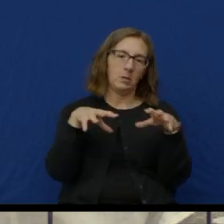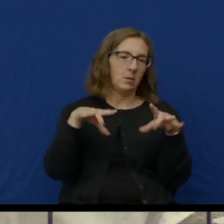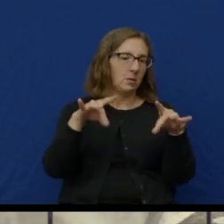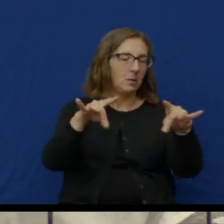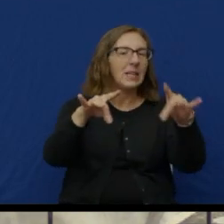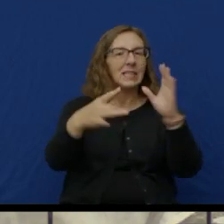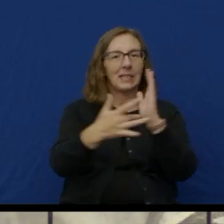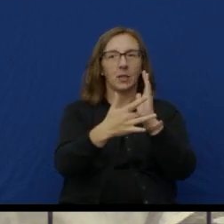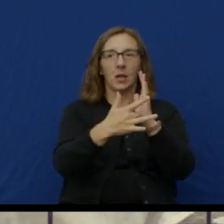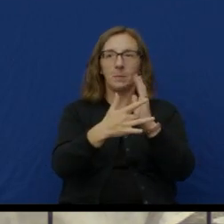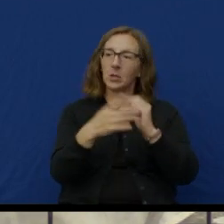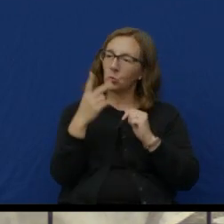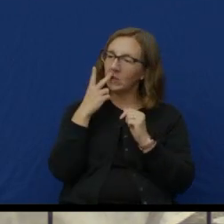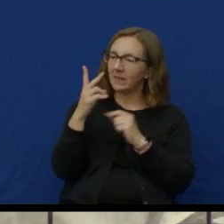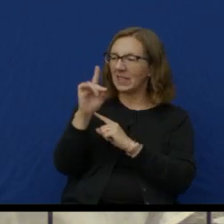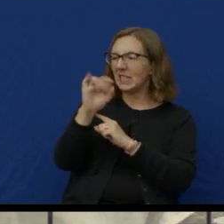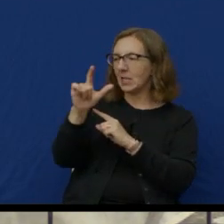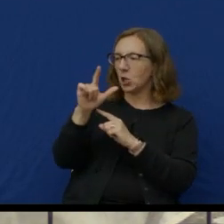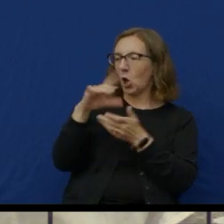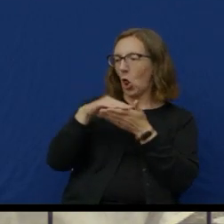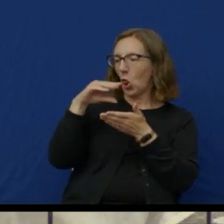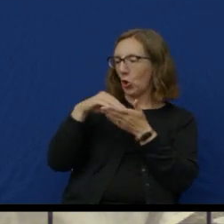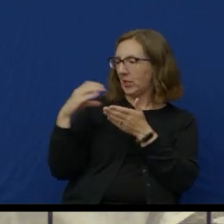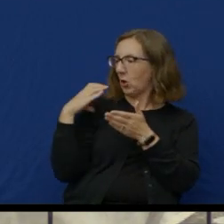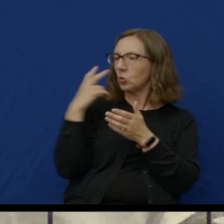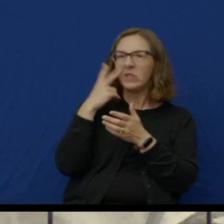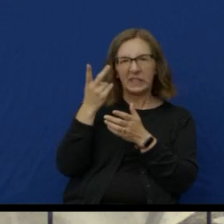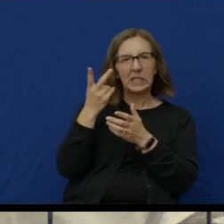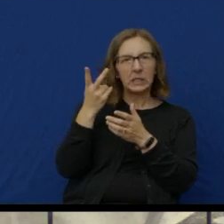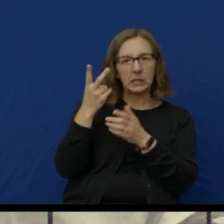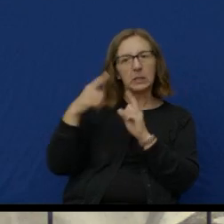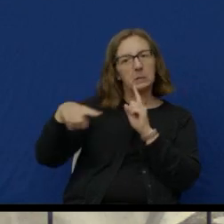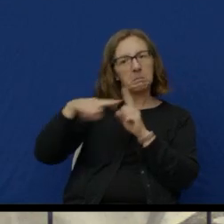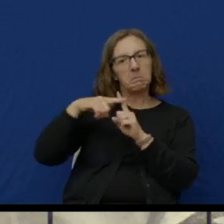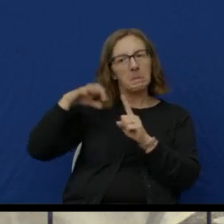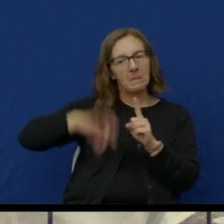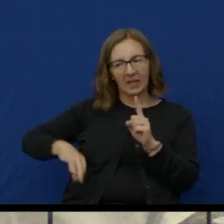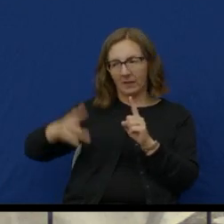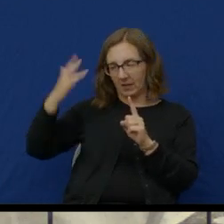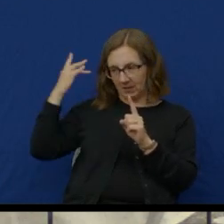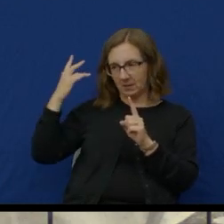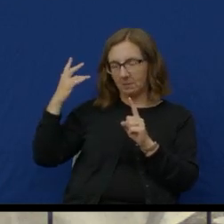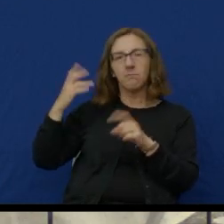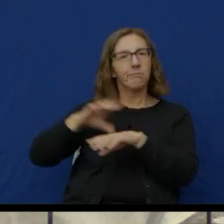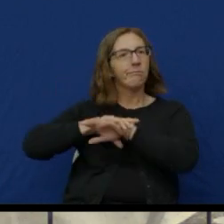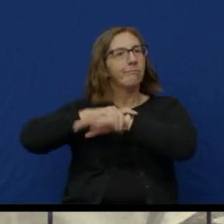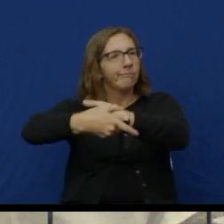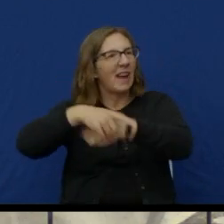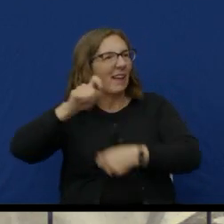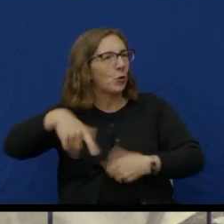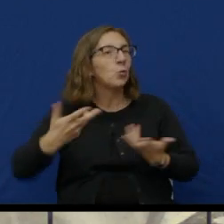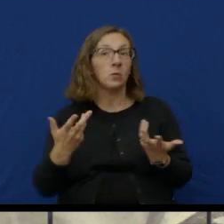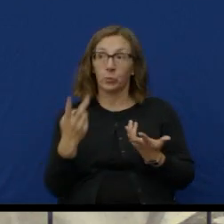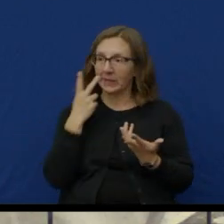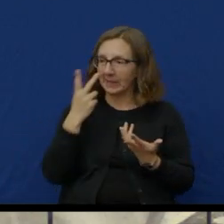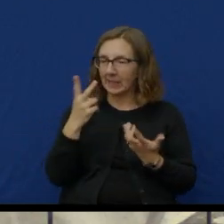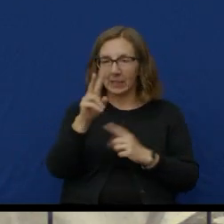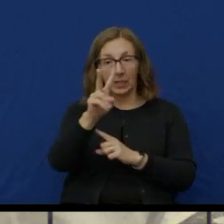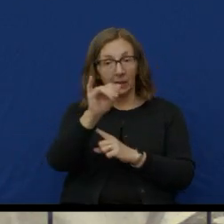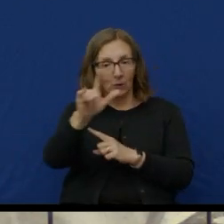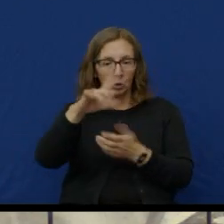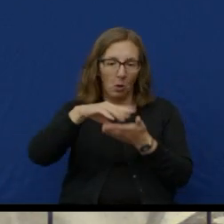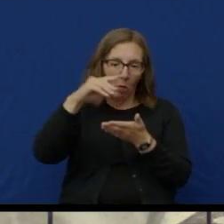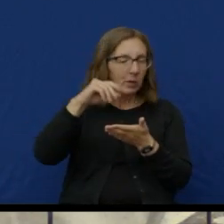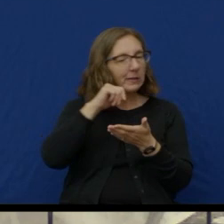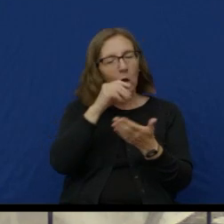benefit of digital learning coaches helping teachers maximize technology in their instruction. We've seen the virtual learning. I mean, it's not for every